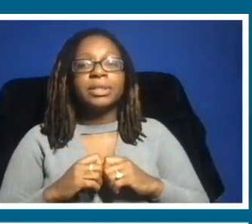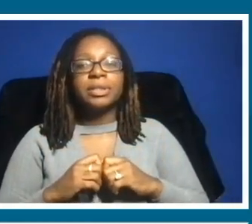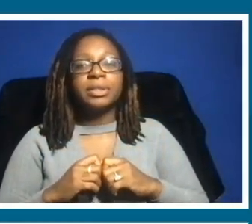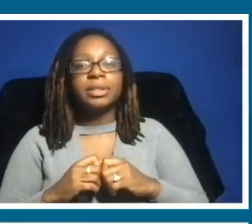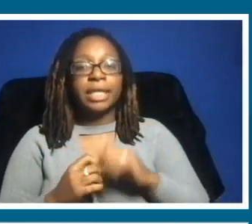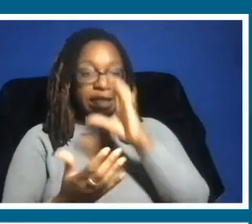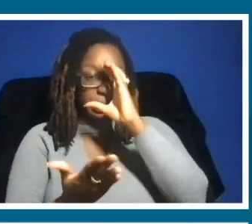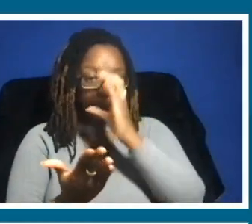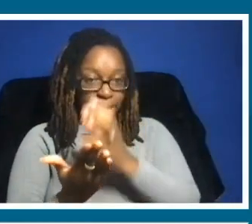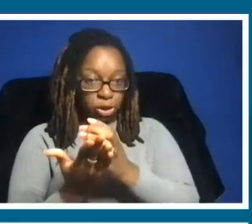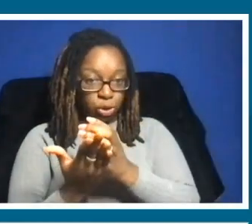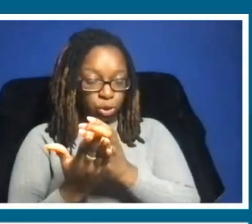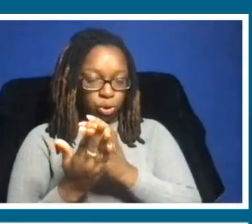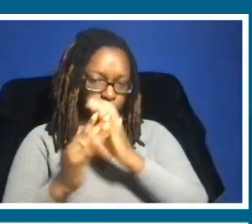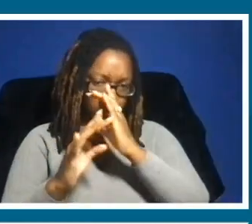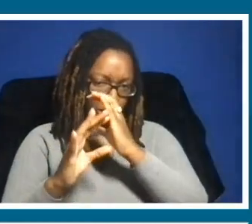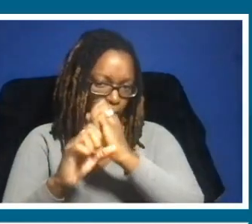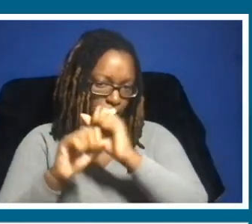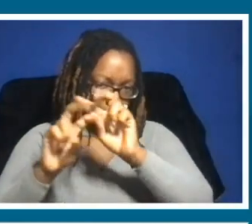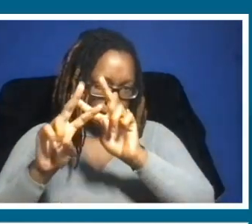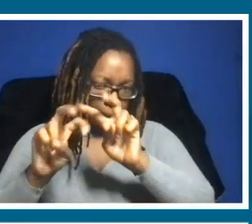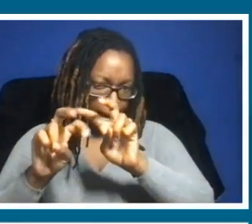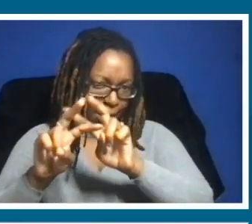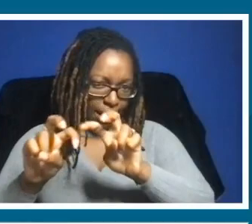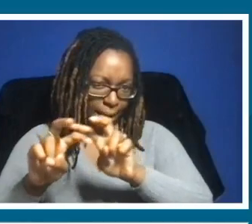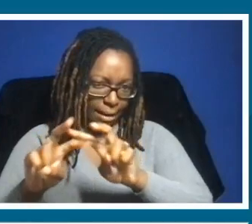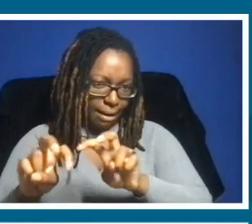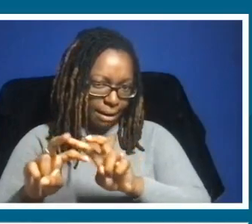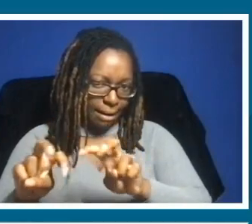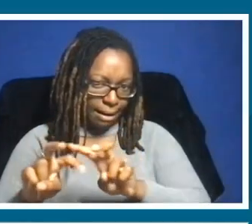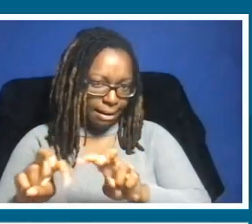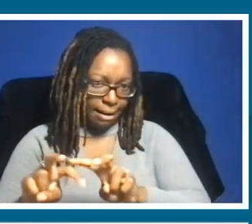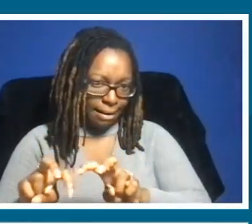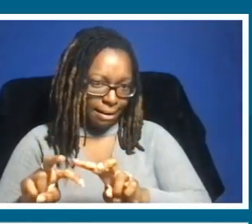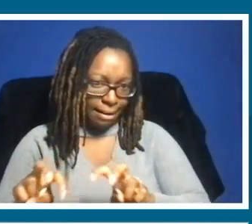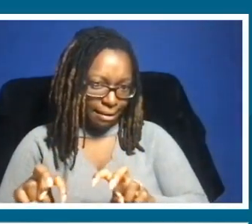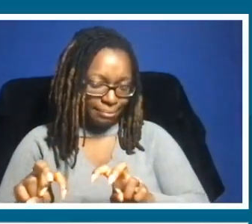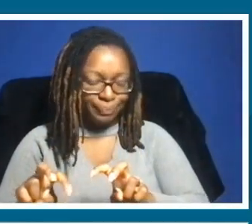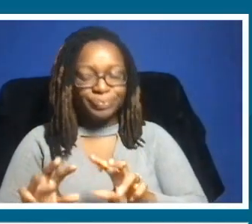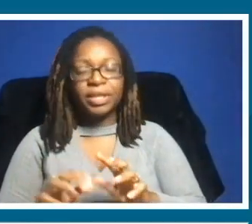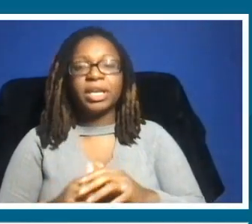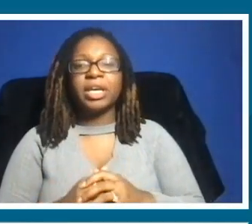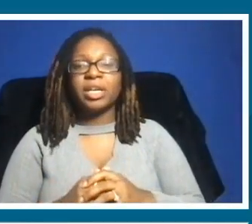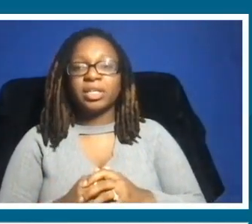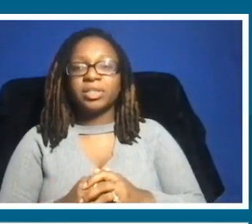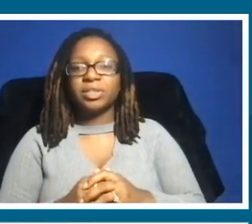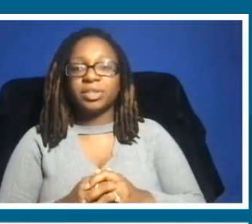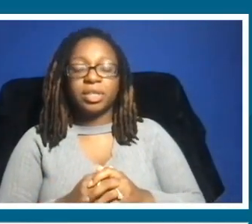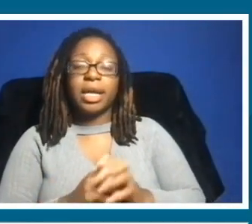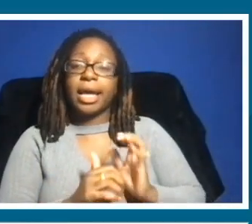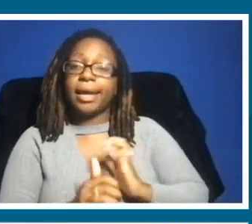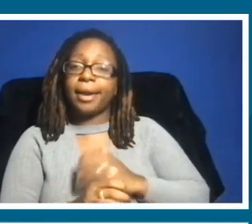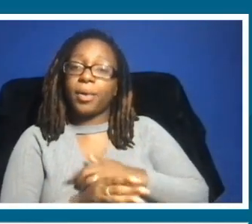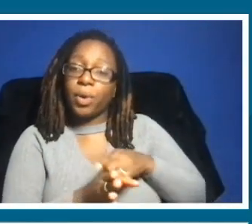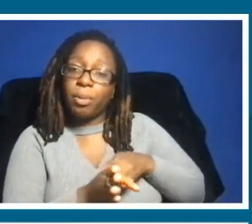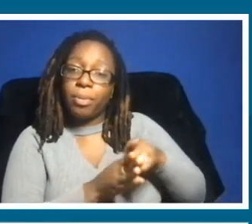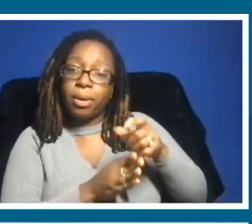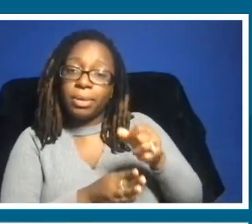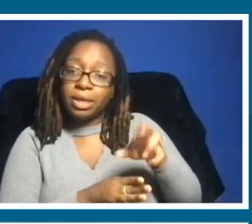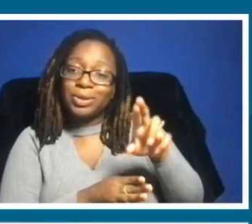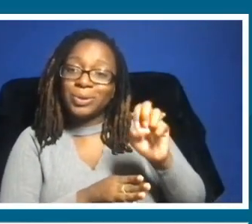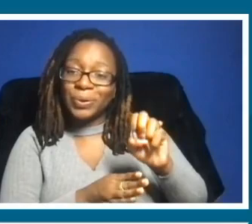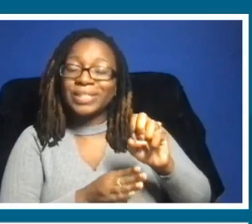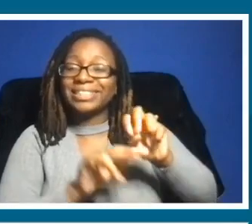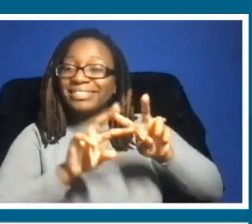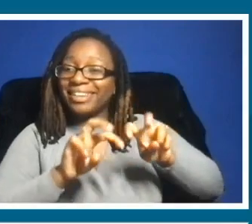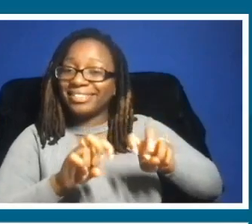the photograph you see on the screen. And as we do with all of our primary source analysis activities,